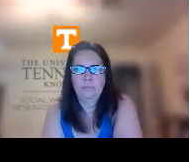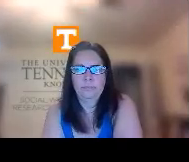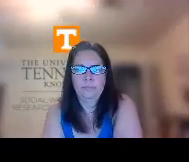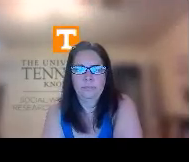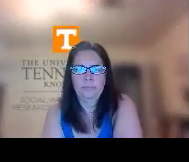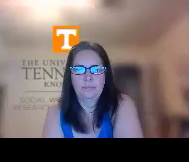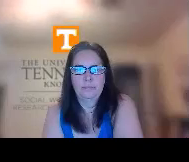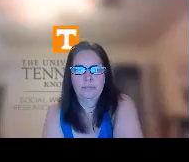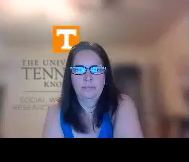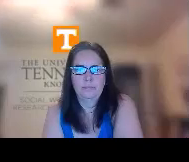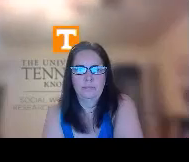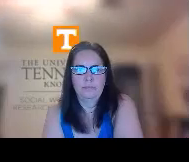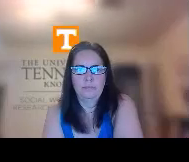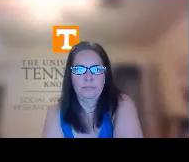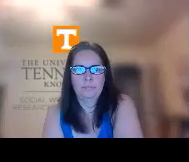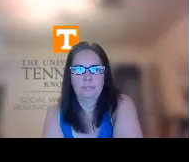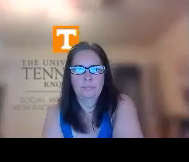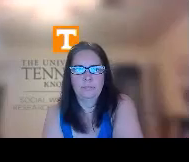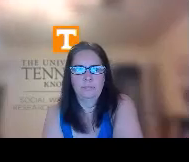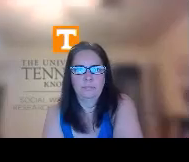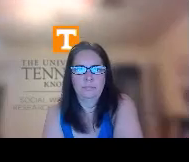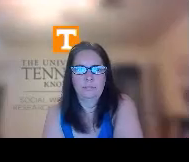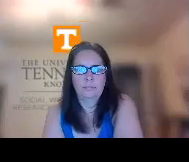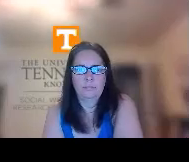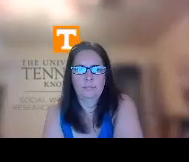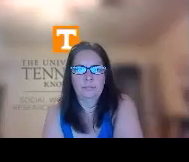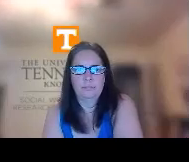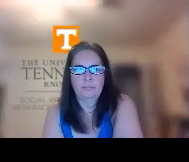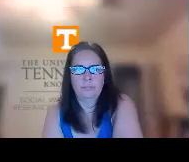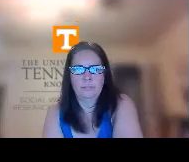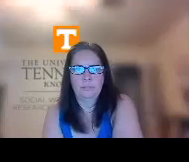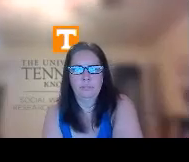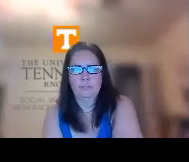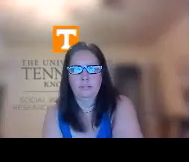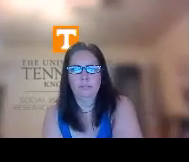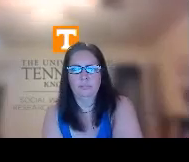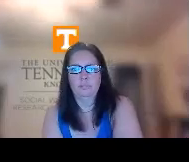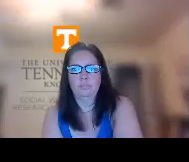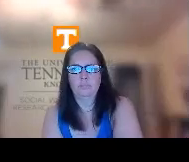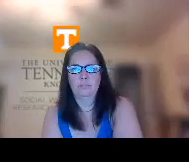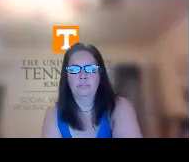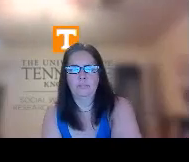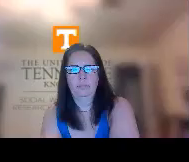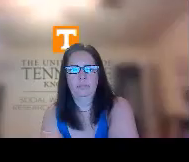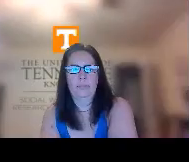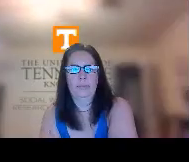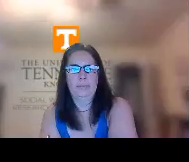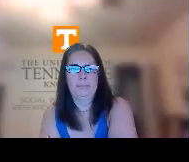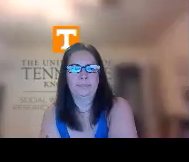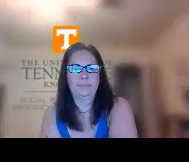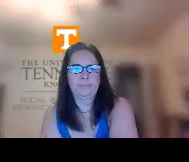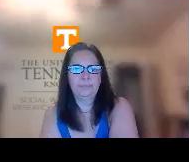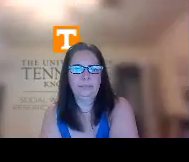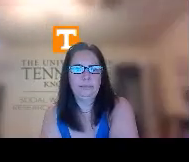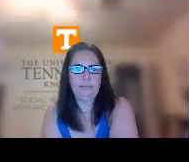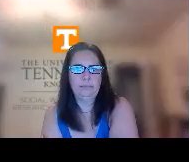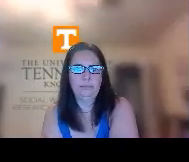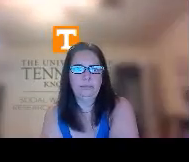fixed, please reach out. That email is down at the bottom, so it should be pretty quick and accessible for you all